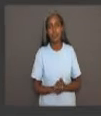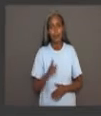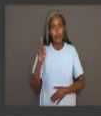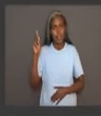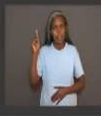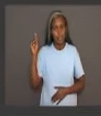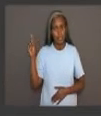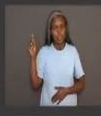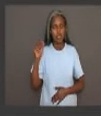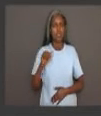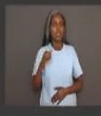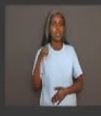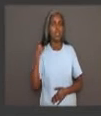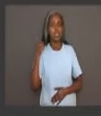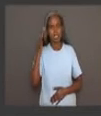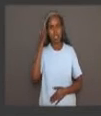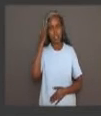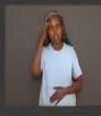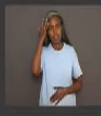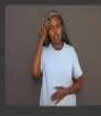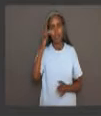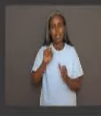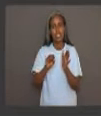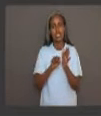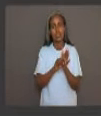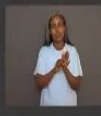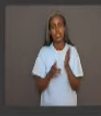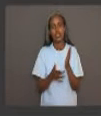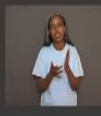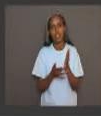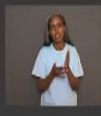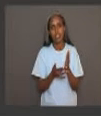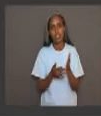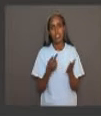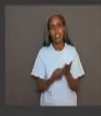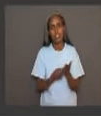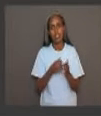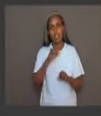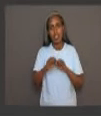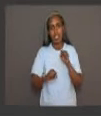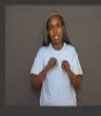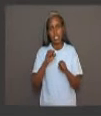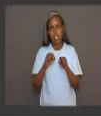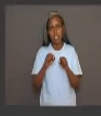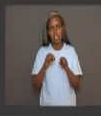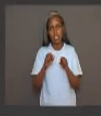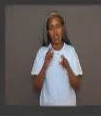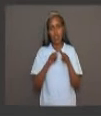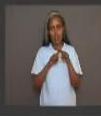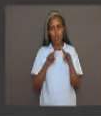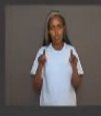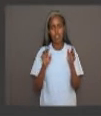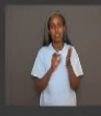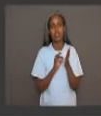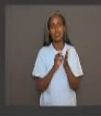This is another random sampling technique that assigns a unique